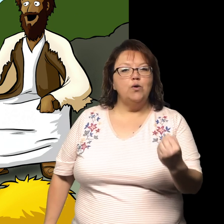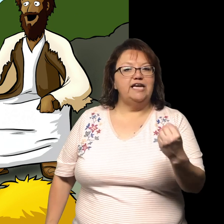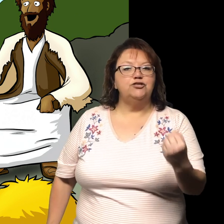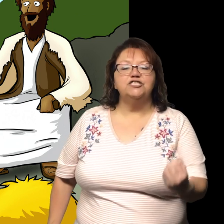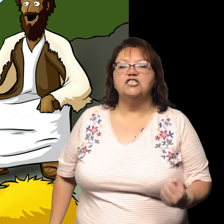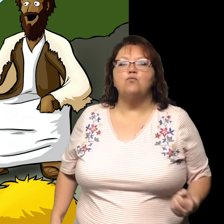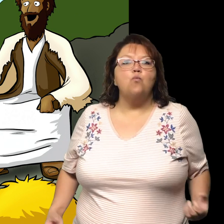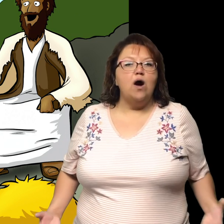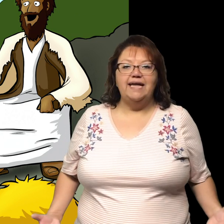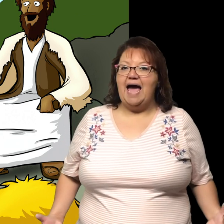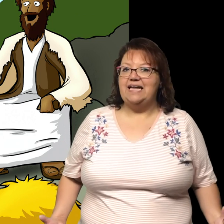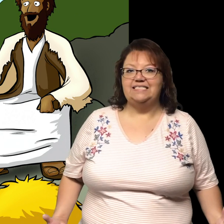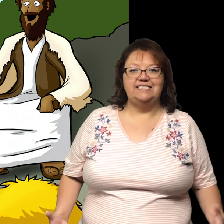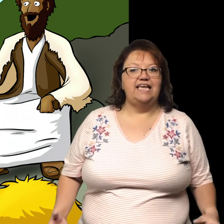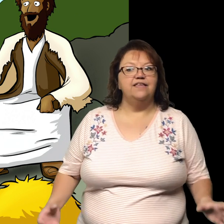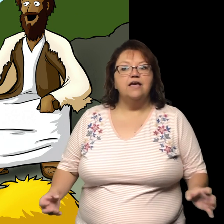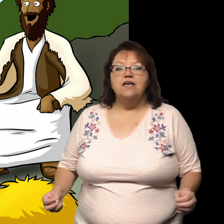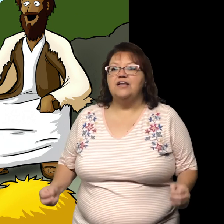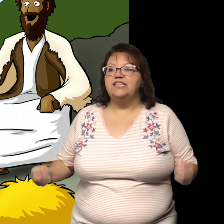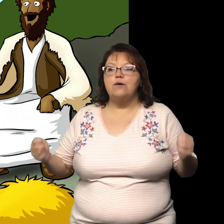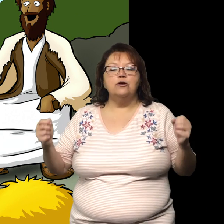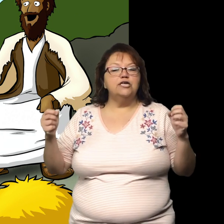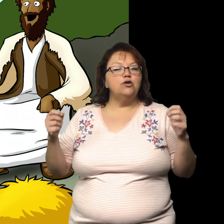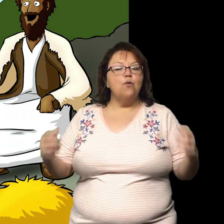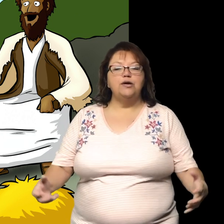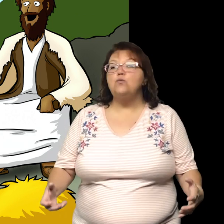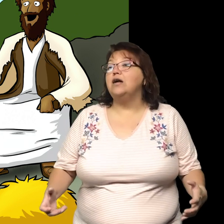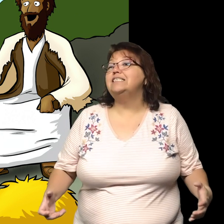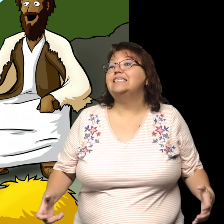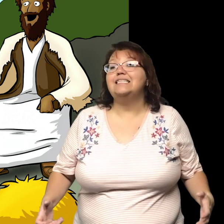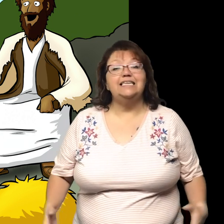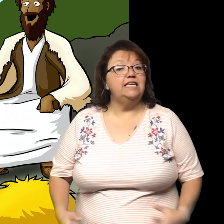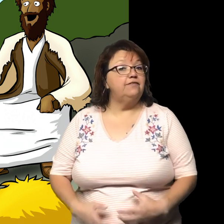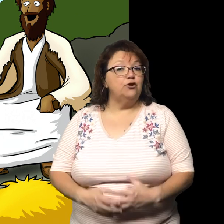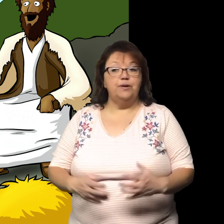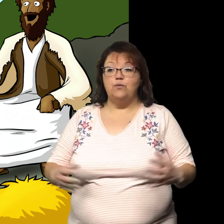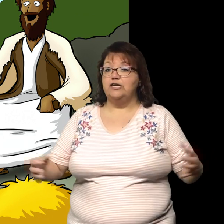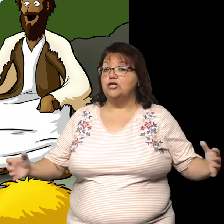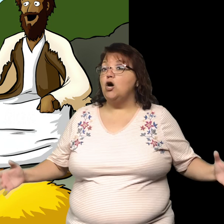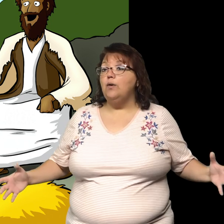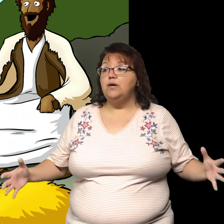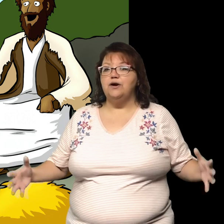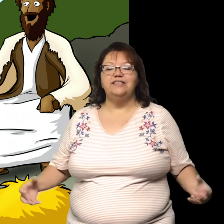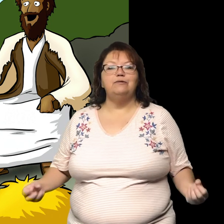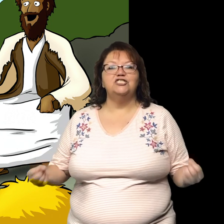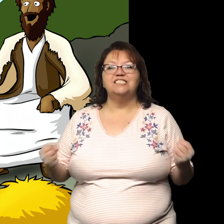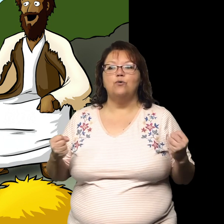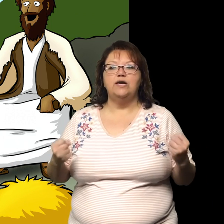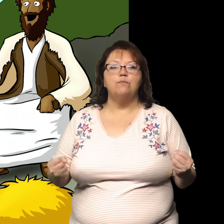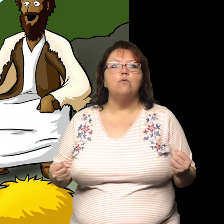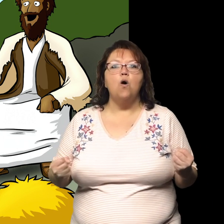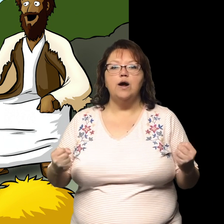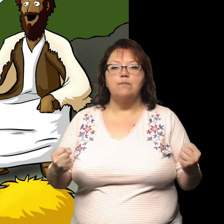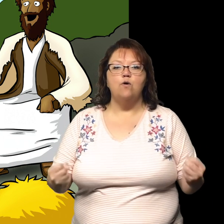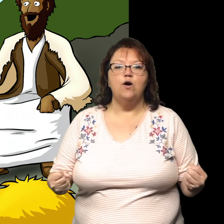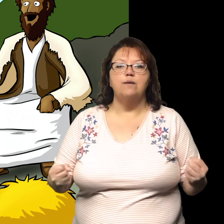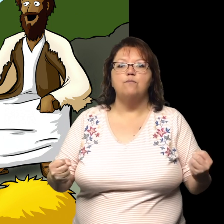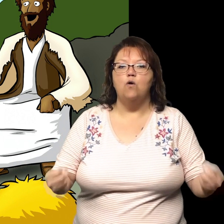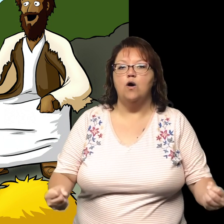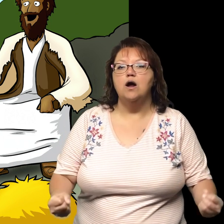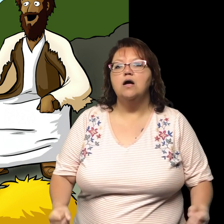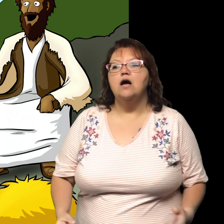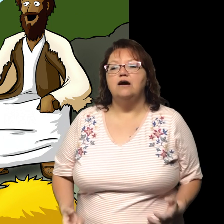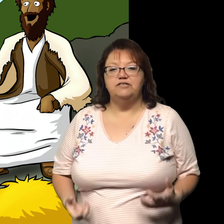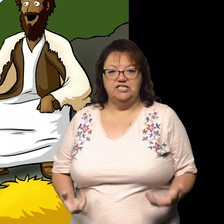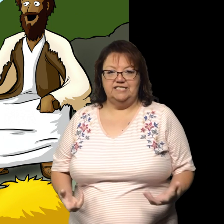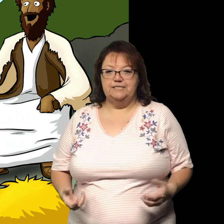so interested in what he had to say that nobody wanted to leave, nobody wanted to go anywhere, and they would just wanted more and more and